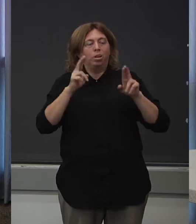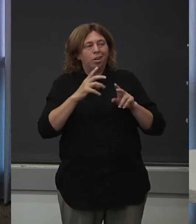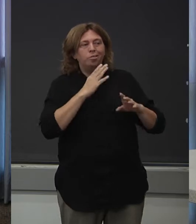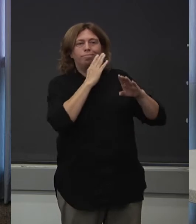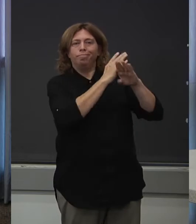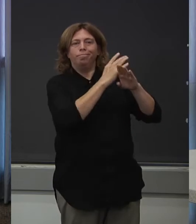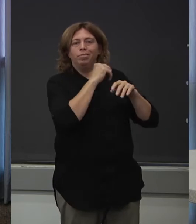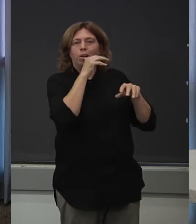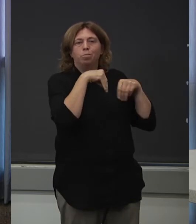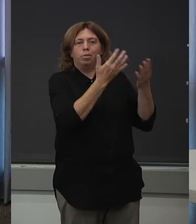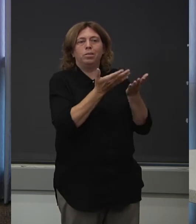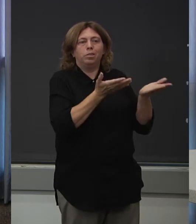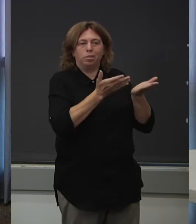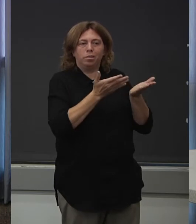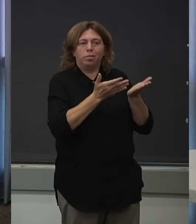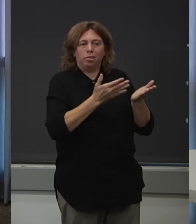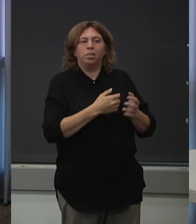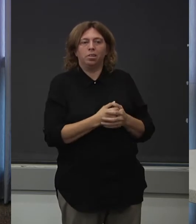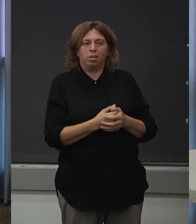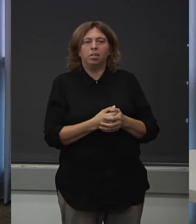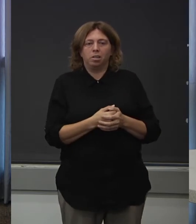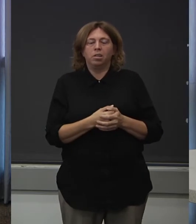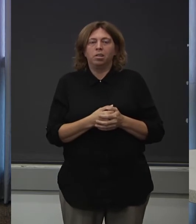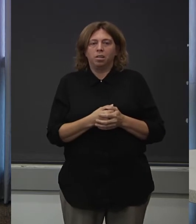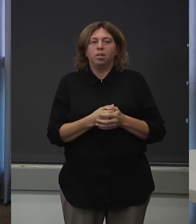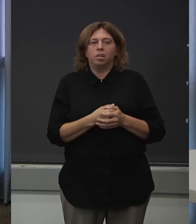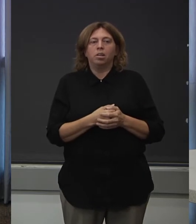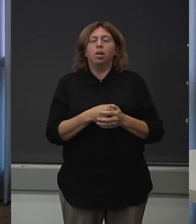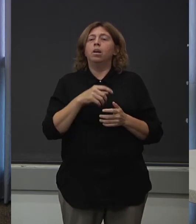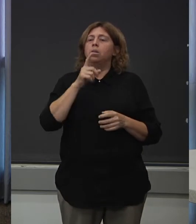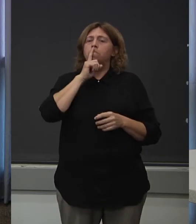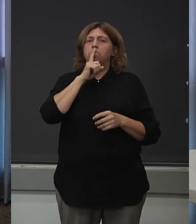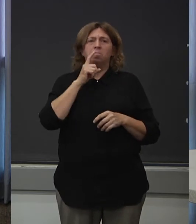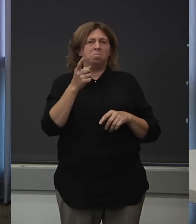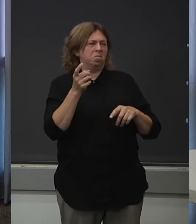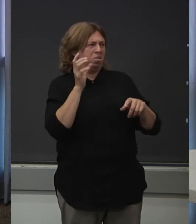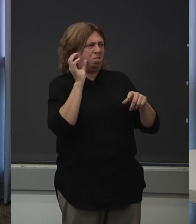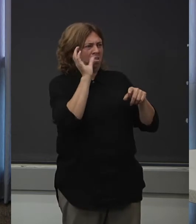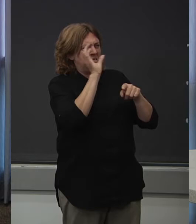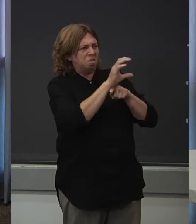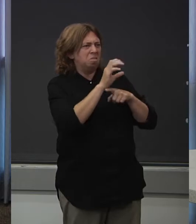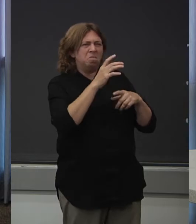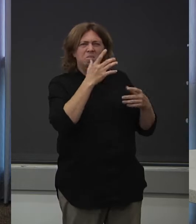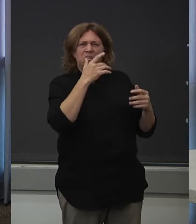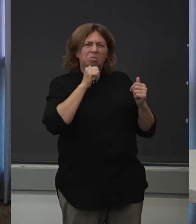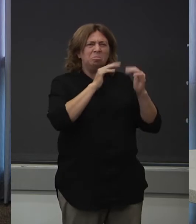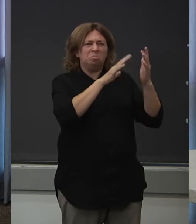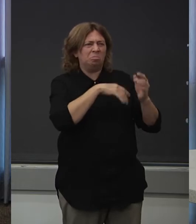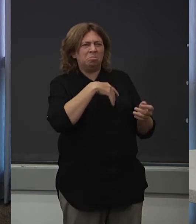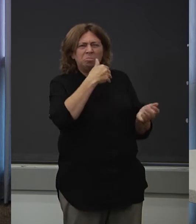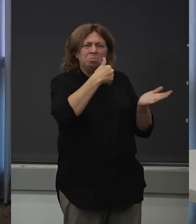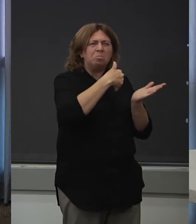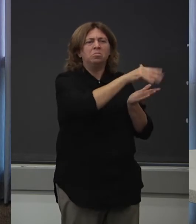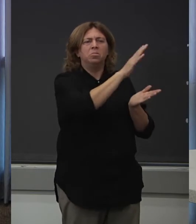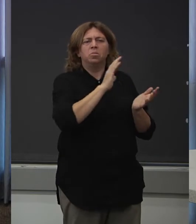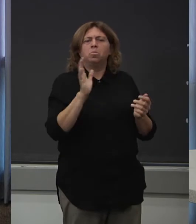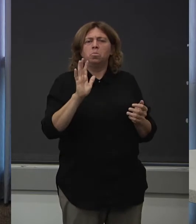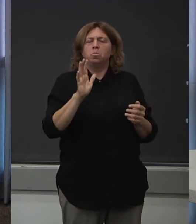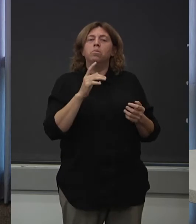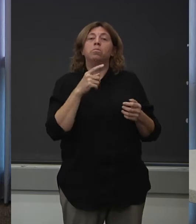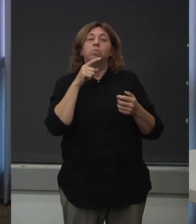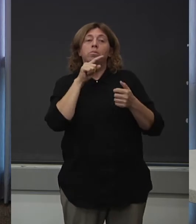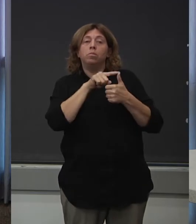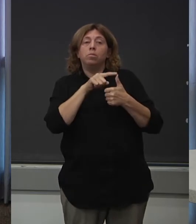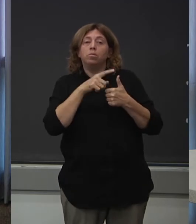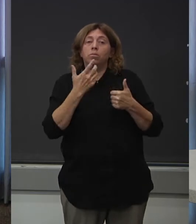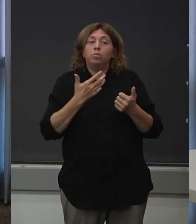or force them out of the store because they're not prepared to wear a facial covering. We're suggesting that you handle it the same way you would whenever